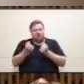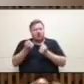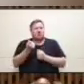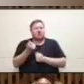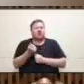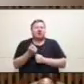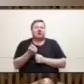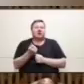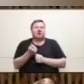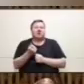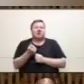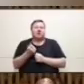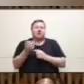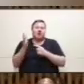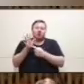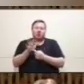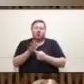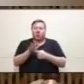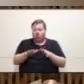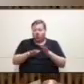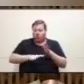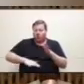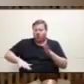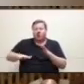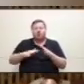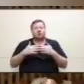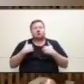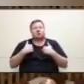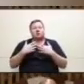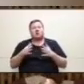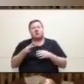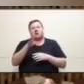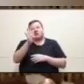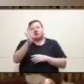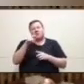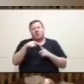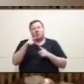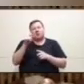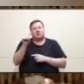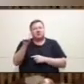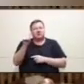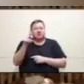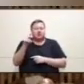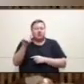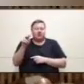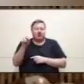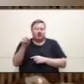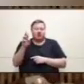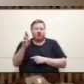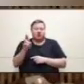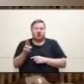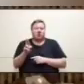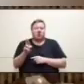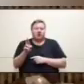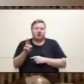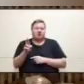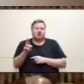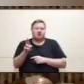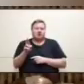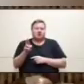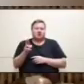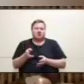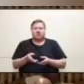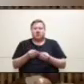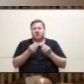showed that we are on the ground and it has started, 4.6 million was the only amount that was taken back, and the